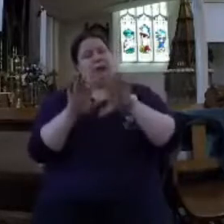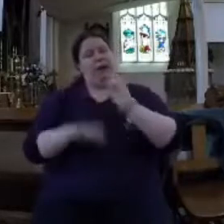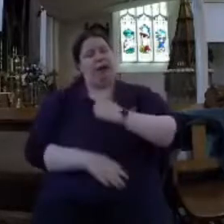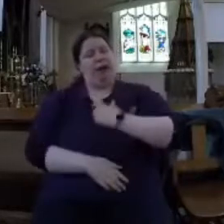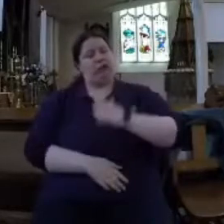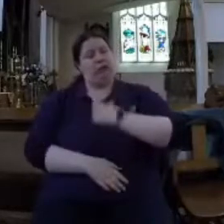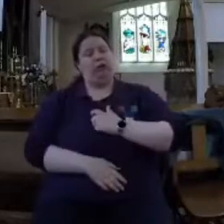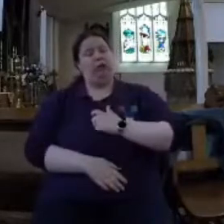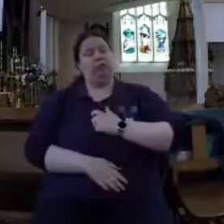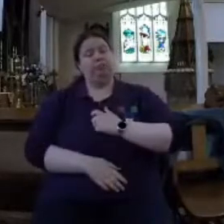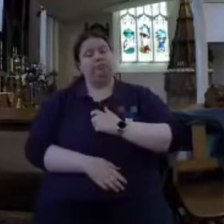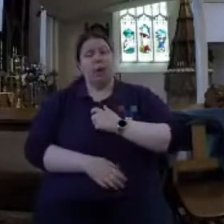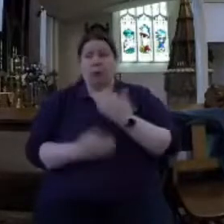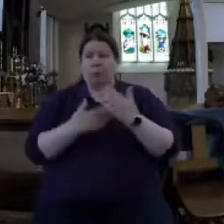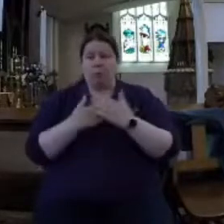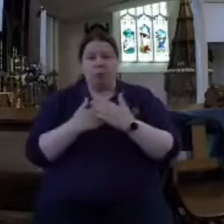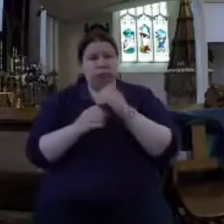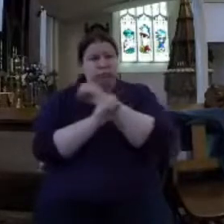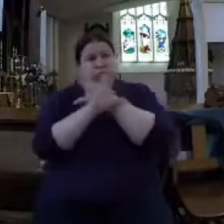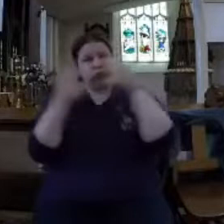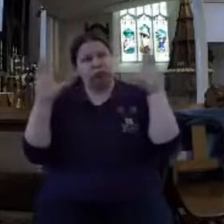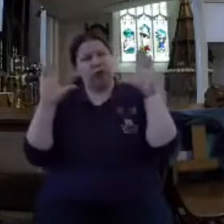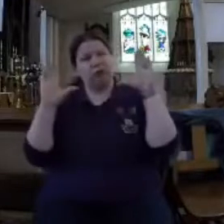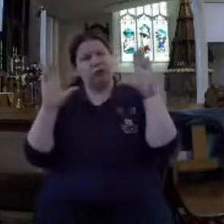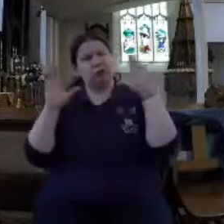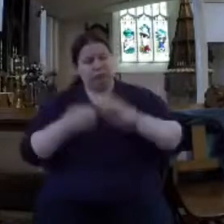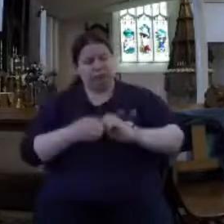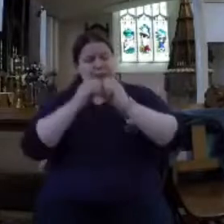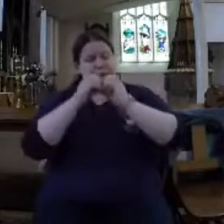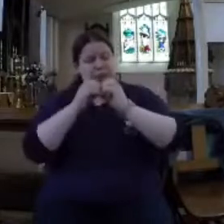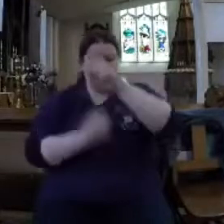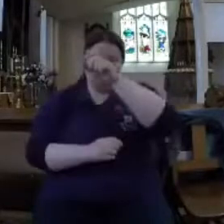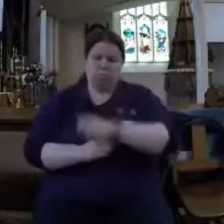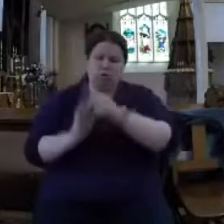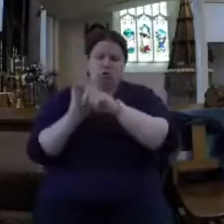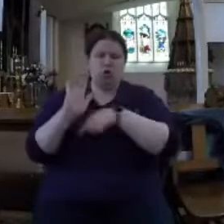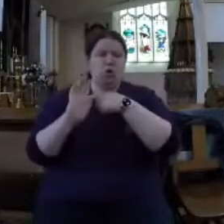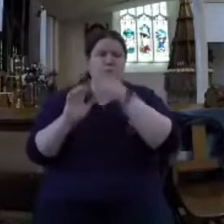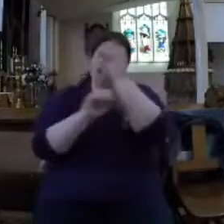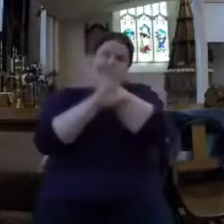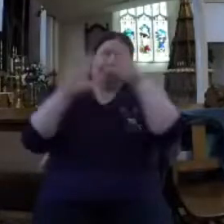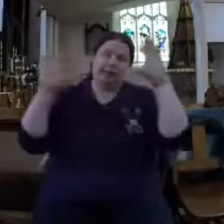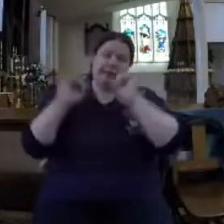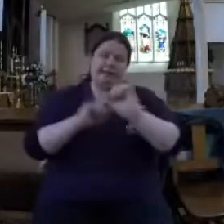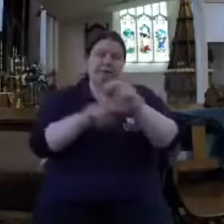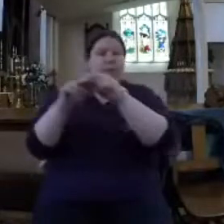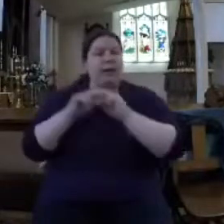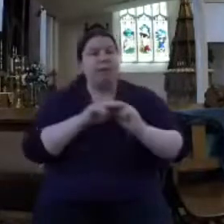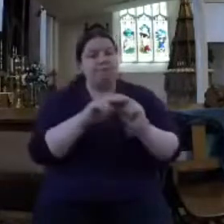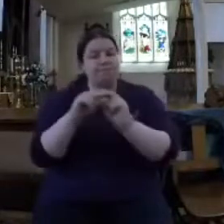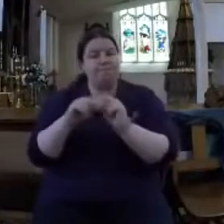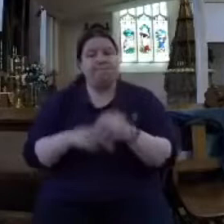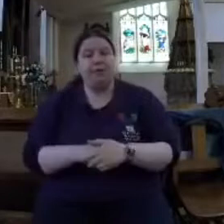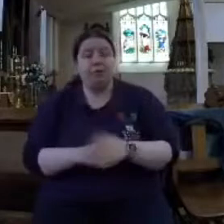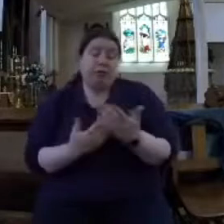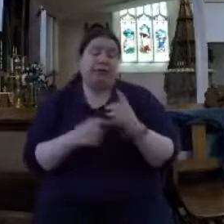most appreciated by giving you a picture of Joseph at the beginning of the story and his whole family. And you'll just have to